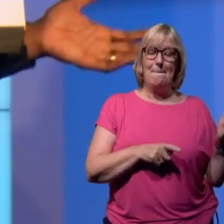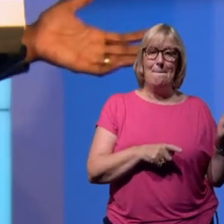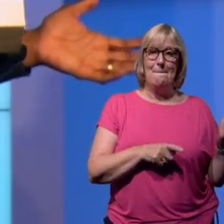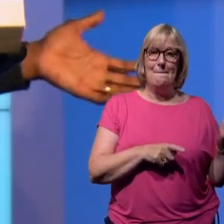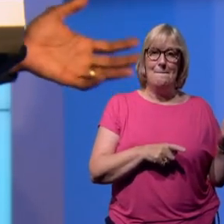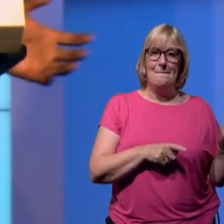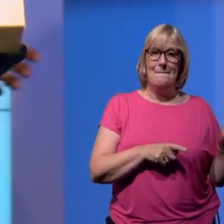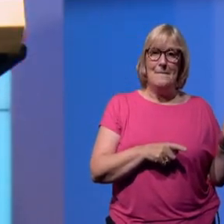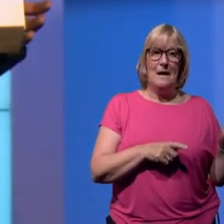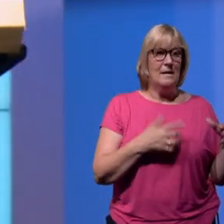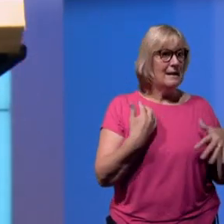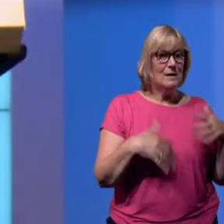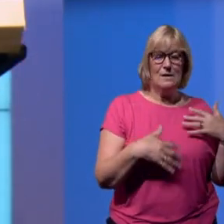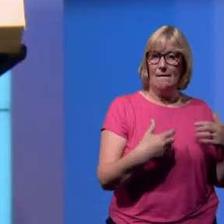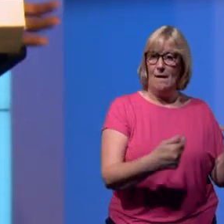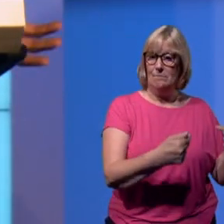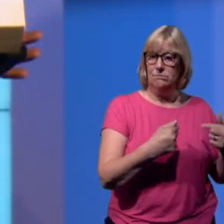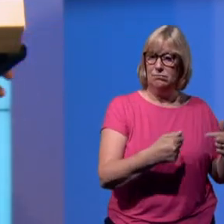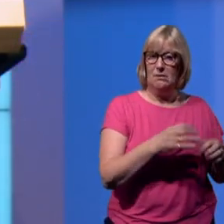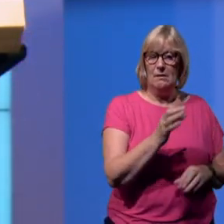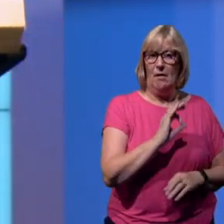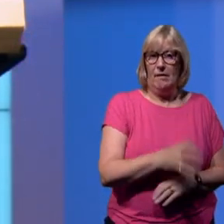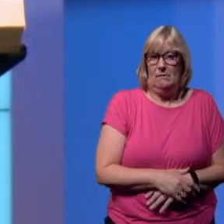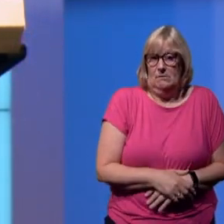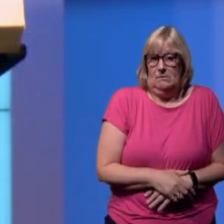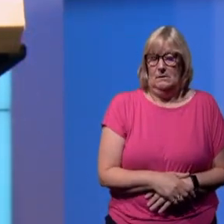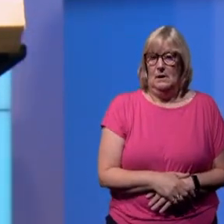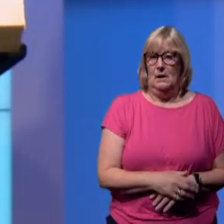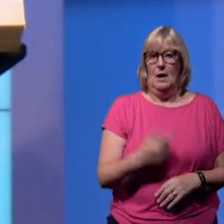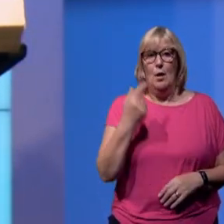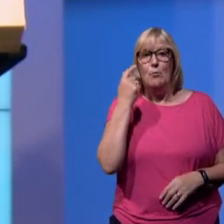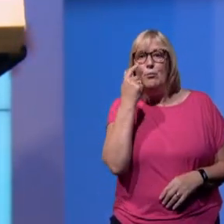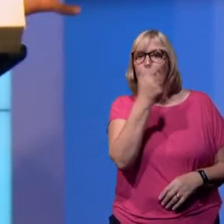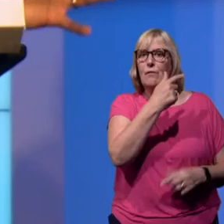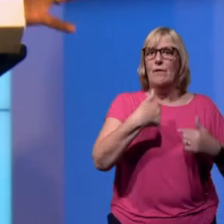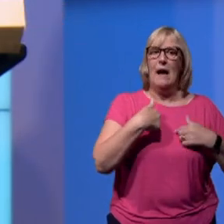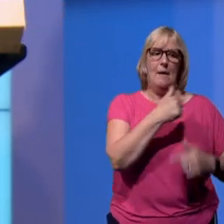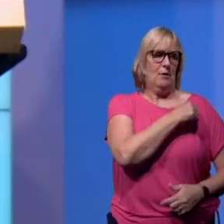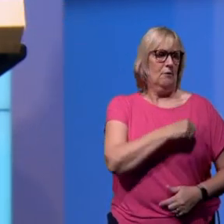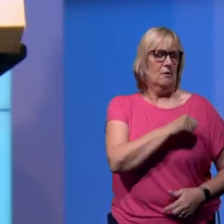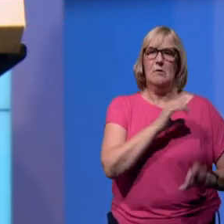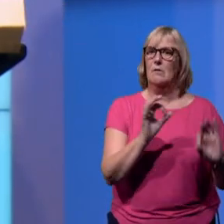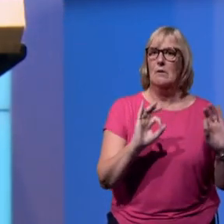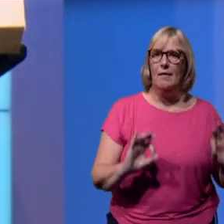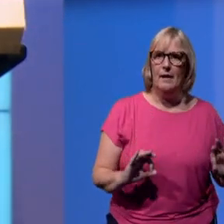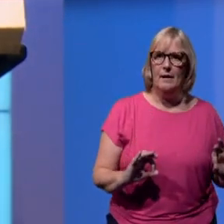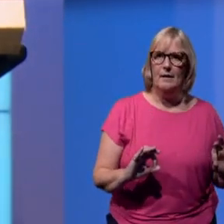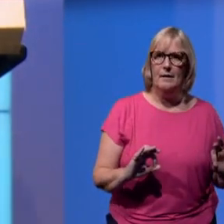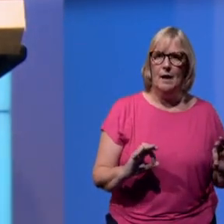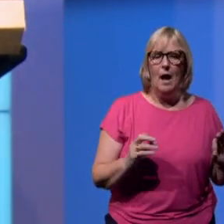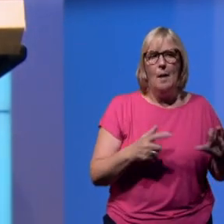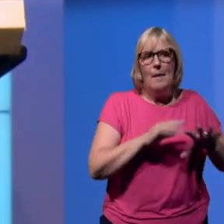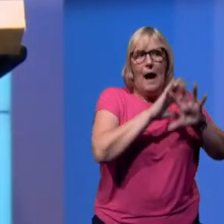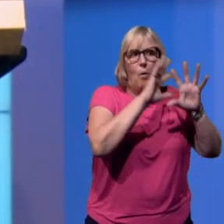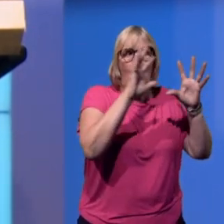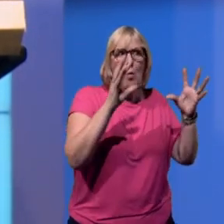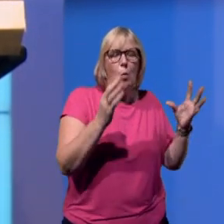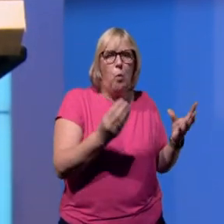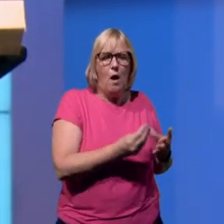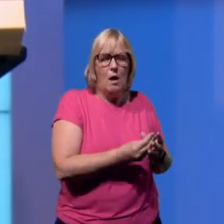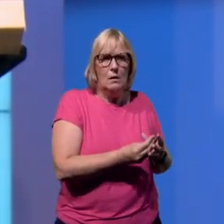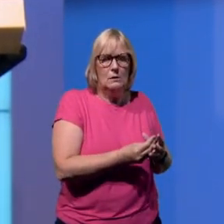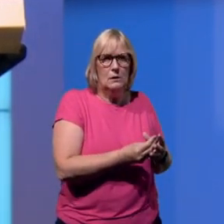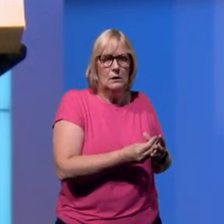will not suffer because there will be nothing that stands out about us. And all the while, our worldliness will contradict